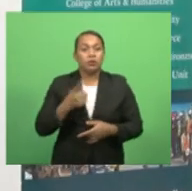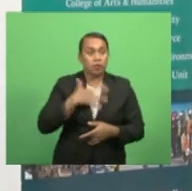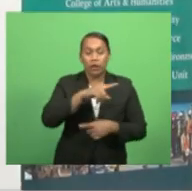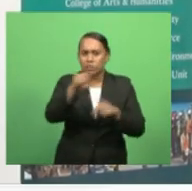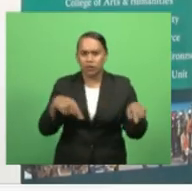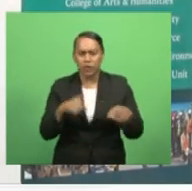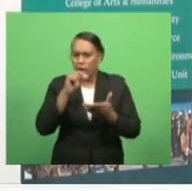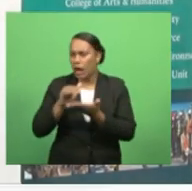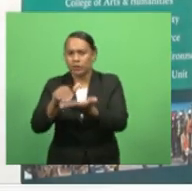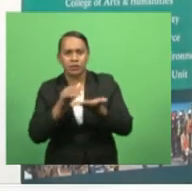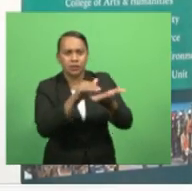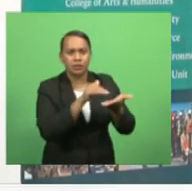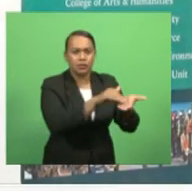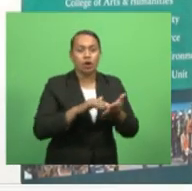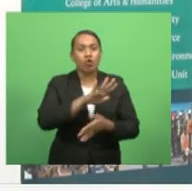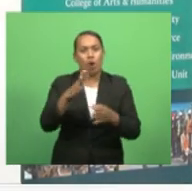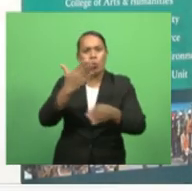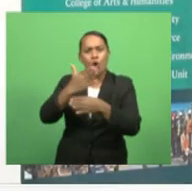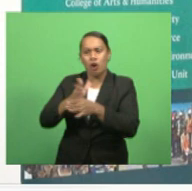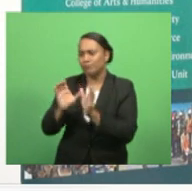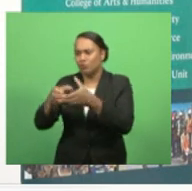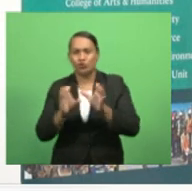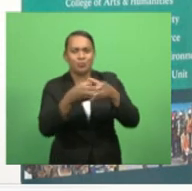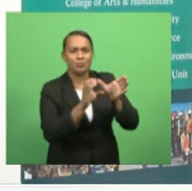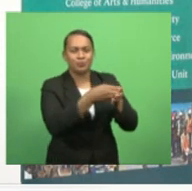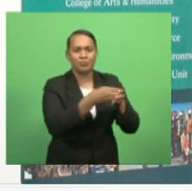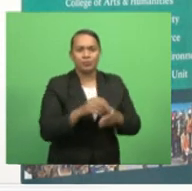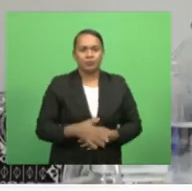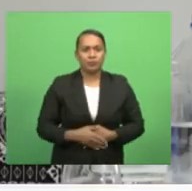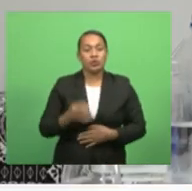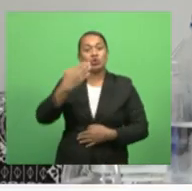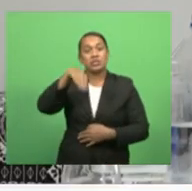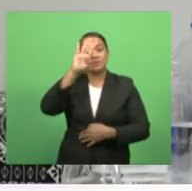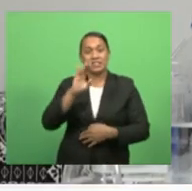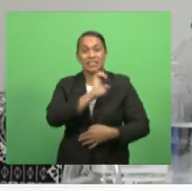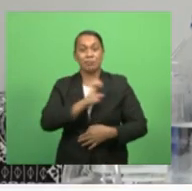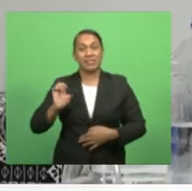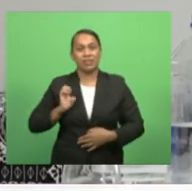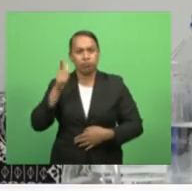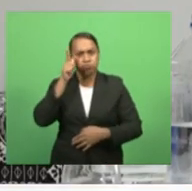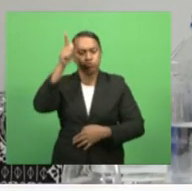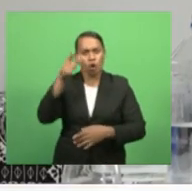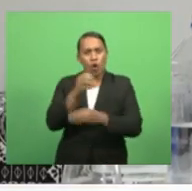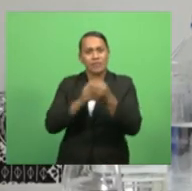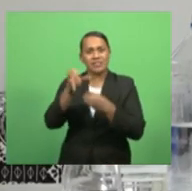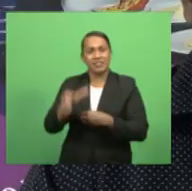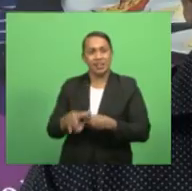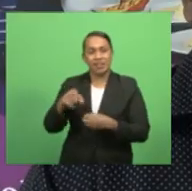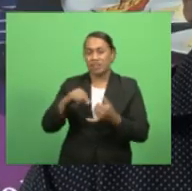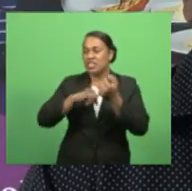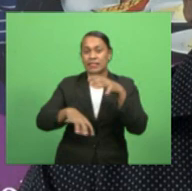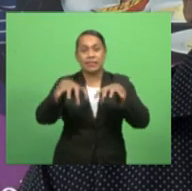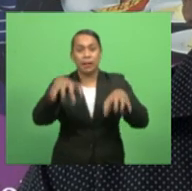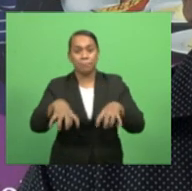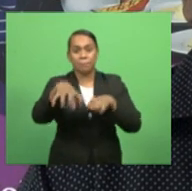workforce. Pacific TAFE Chief Executive Officer Dr. Hasmukh Lal says they aim to make learning accessible as possible. So what we